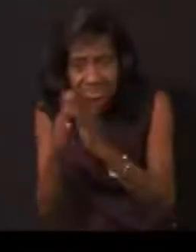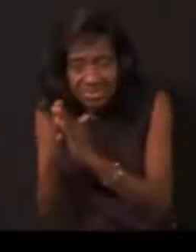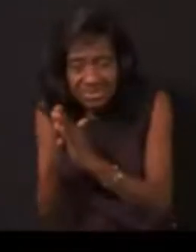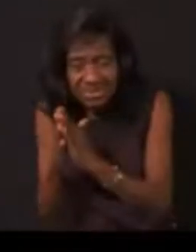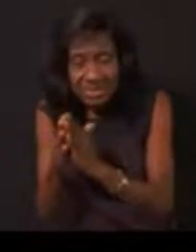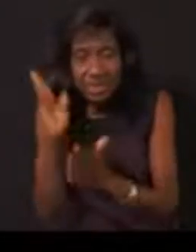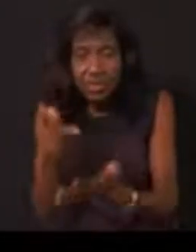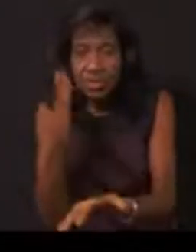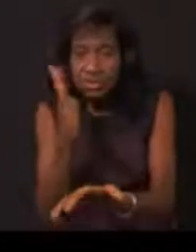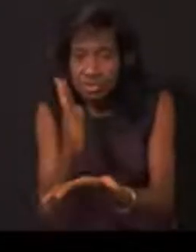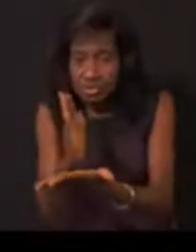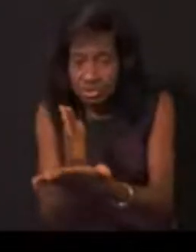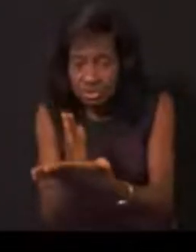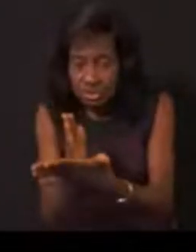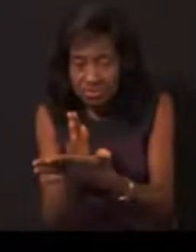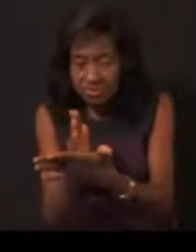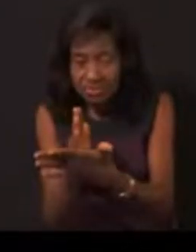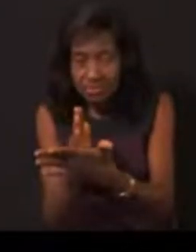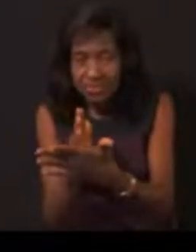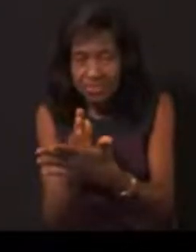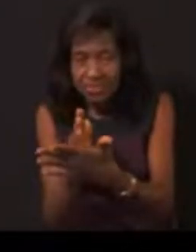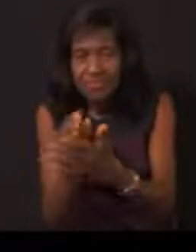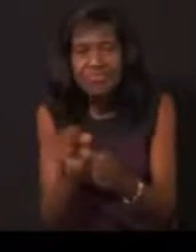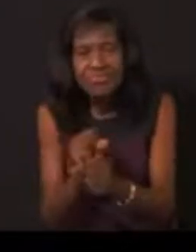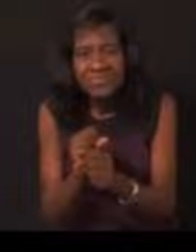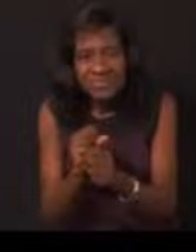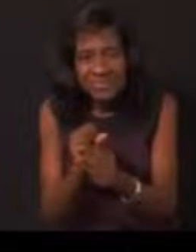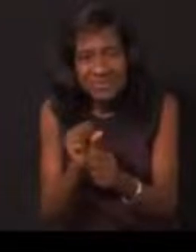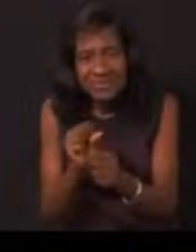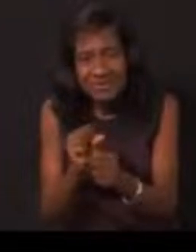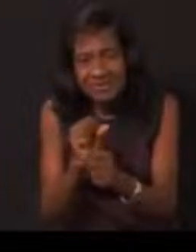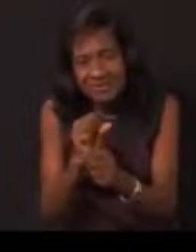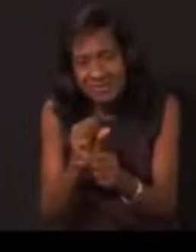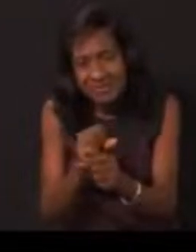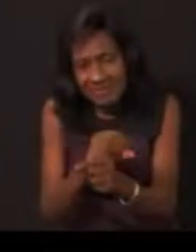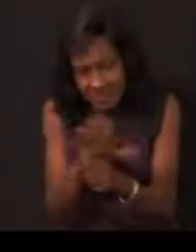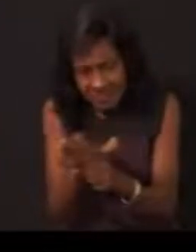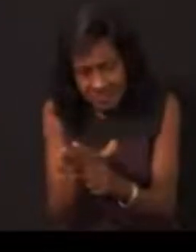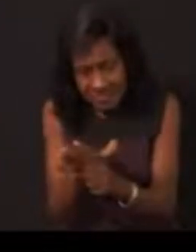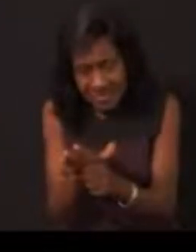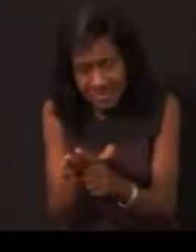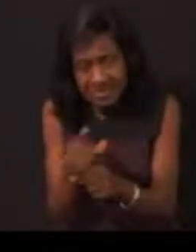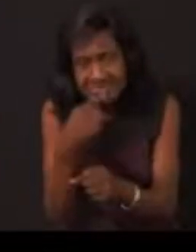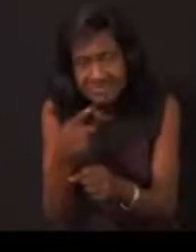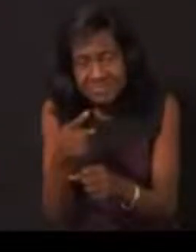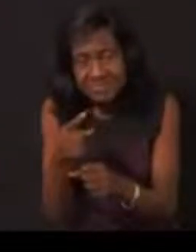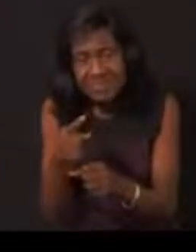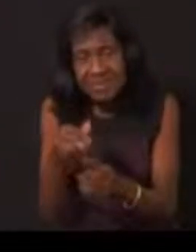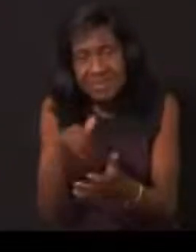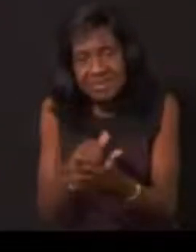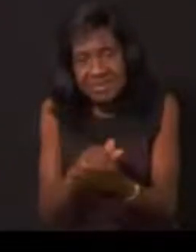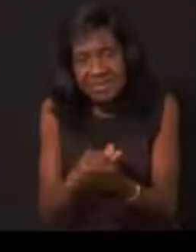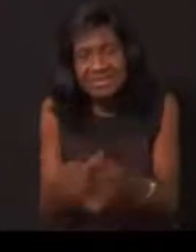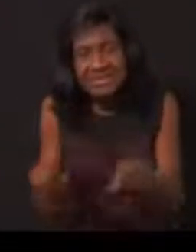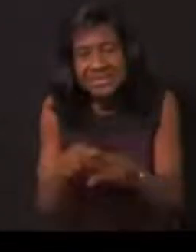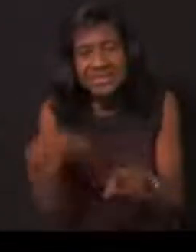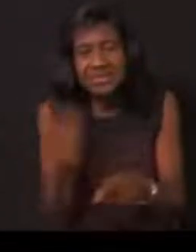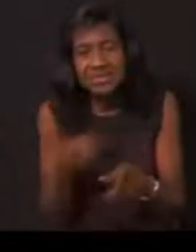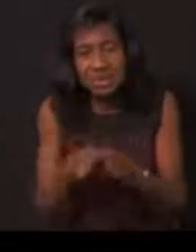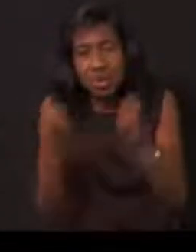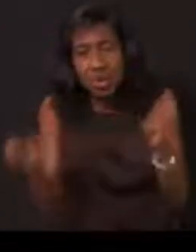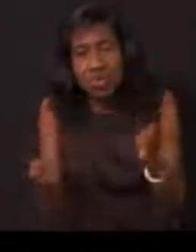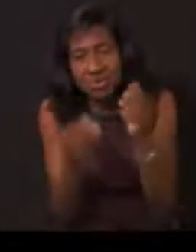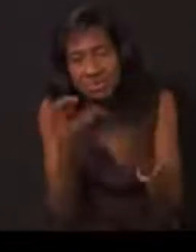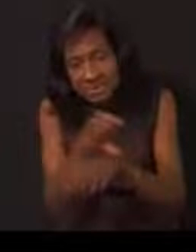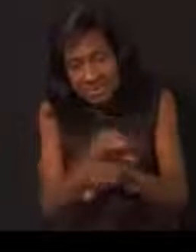would. And I really hope that as we plan the reopening of our borders, this real world experience reassures